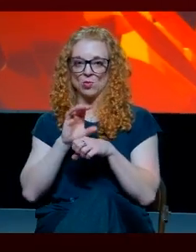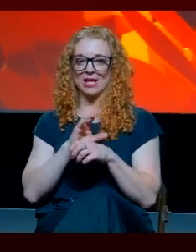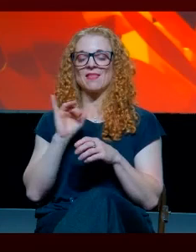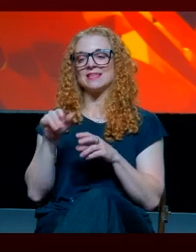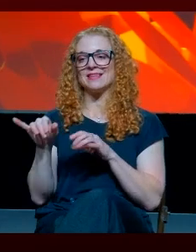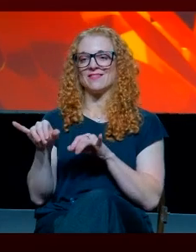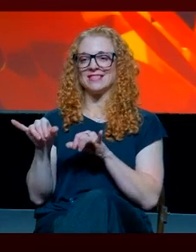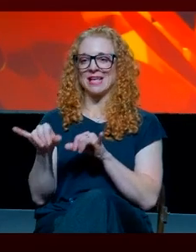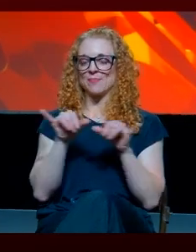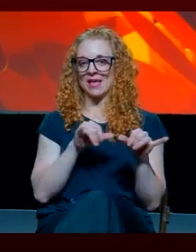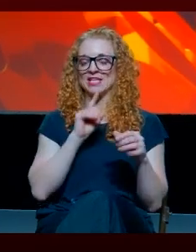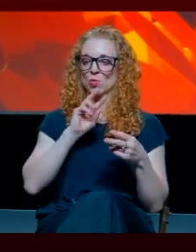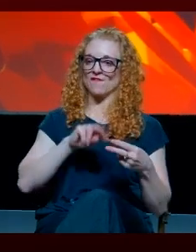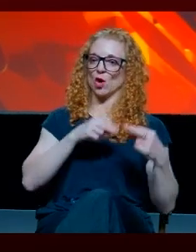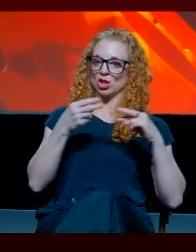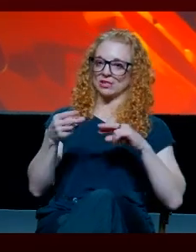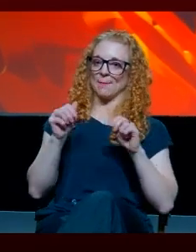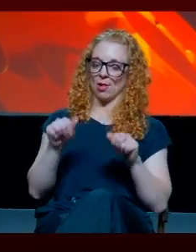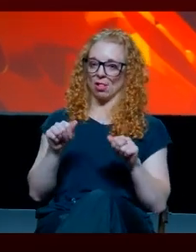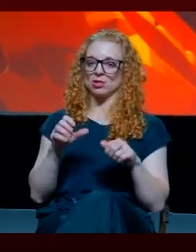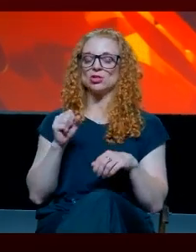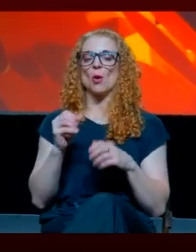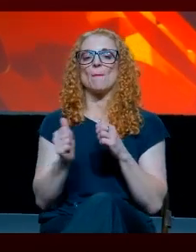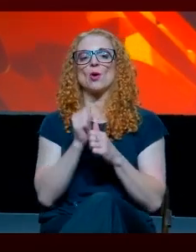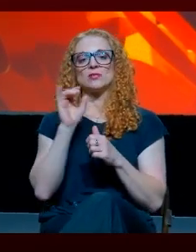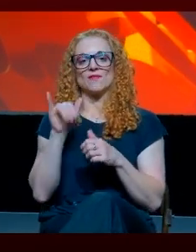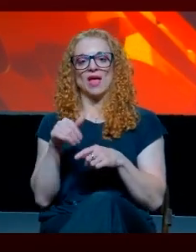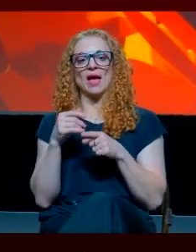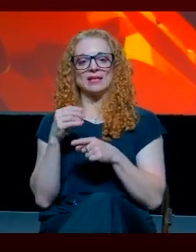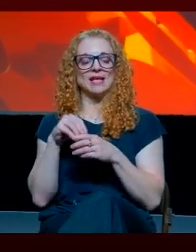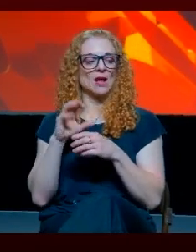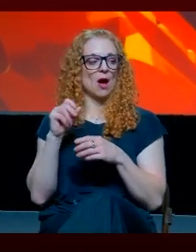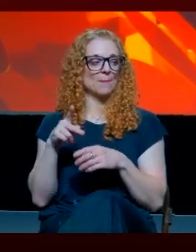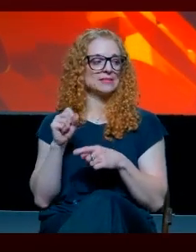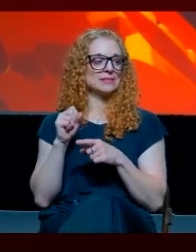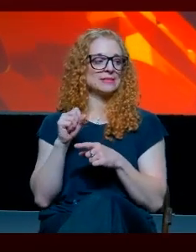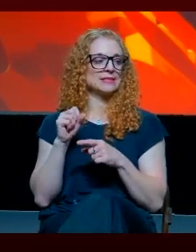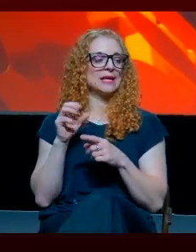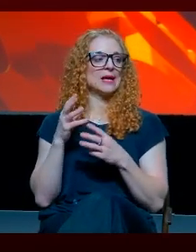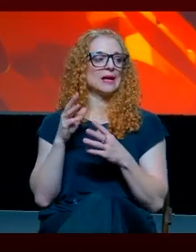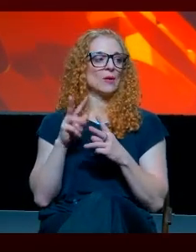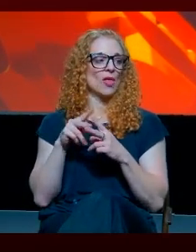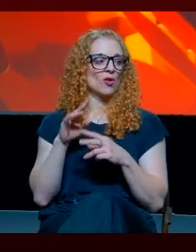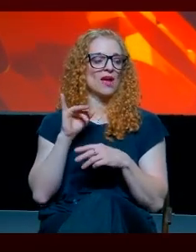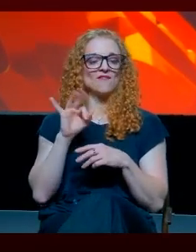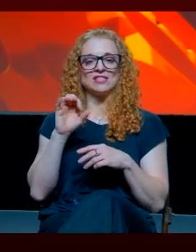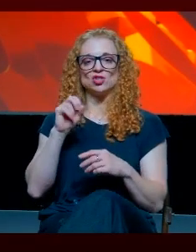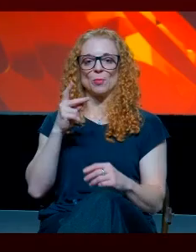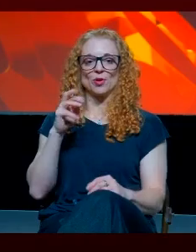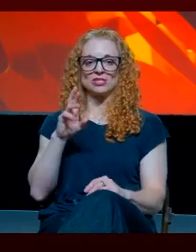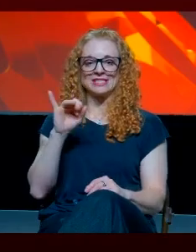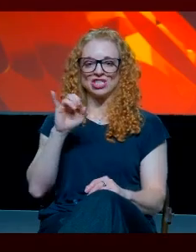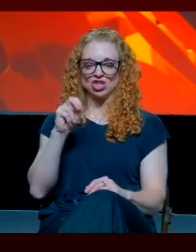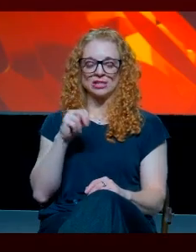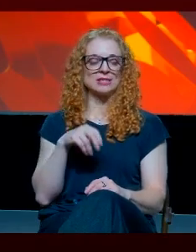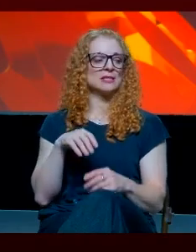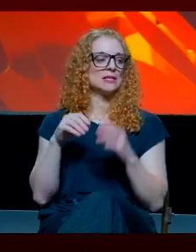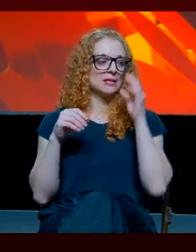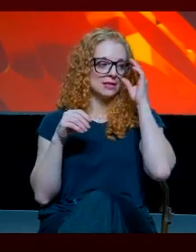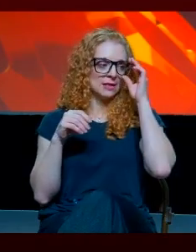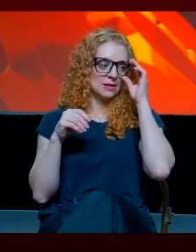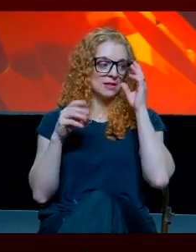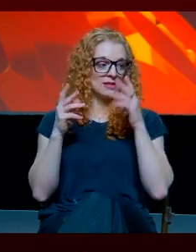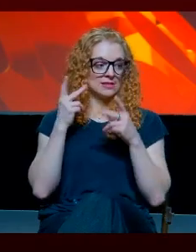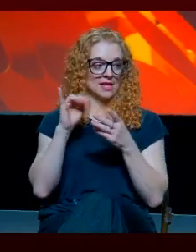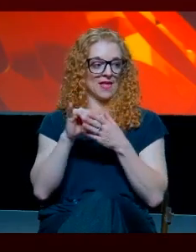to that. It's reversible. Most of those coherent operations, whether they're the superposition gate we call the Hadamard, C0 that